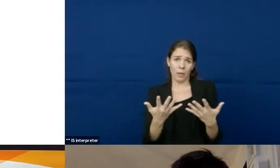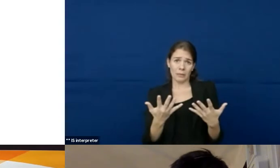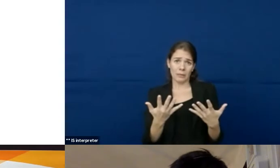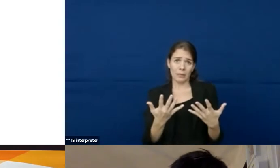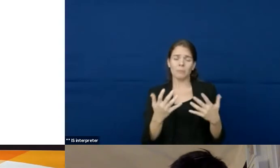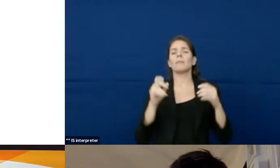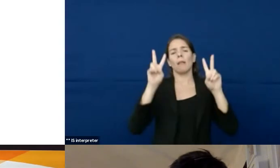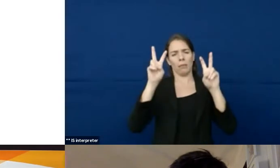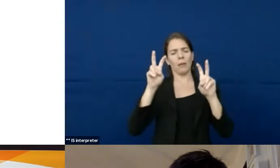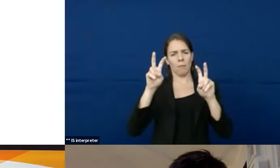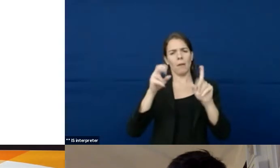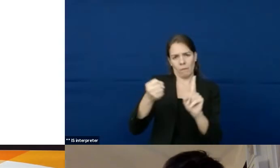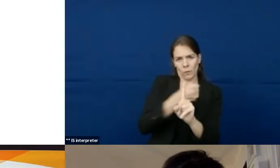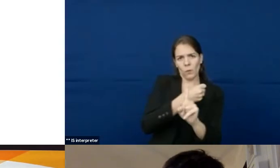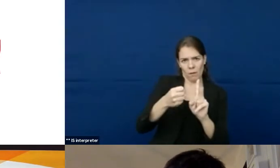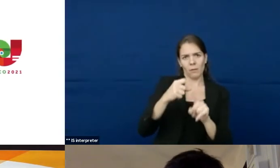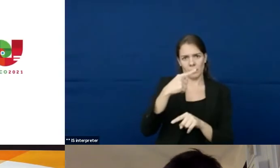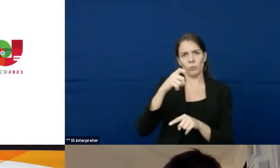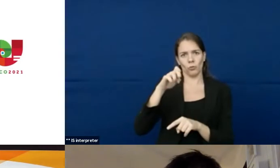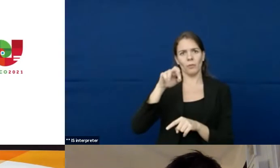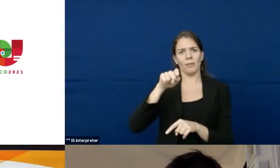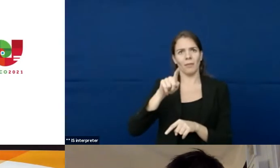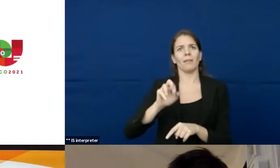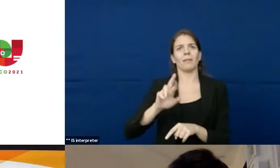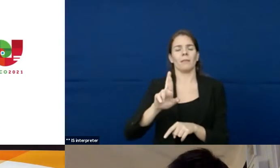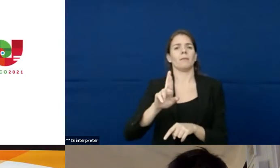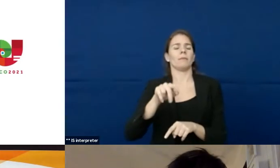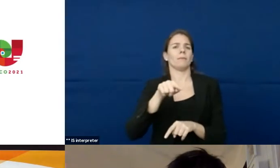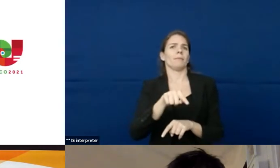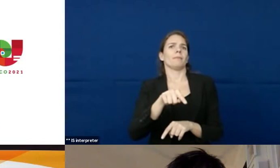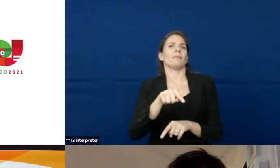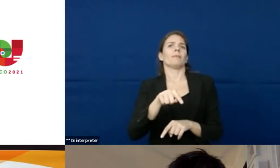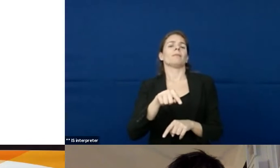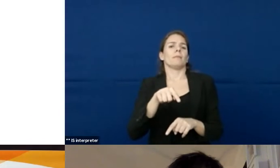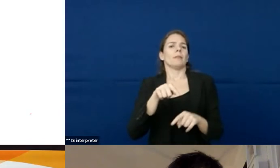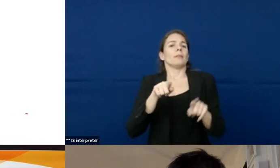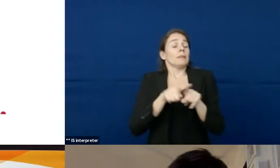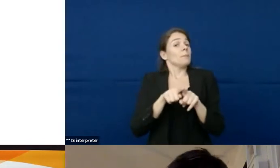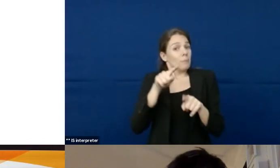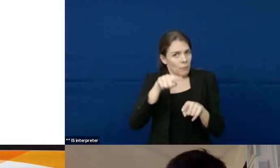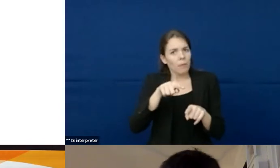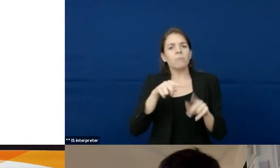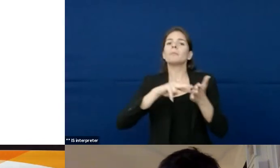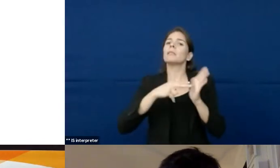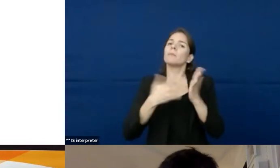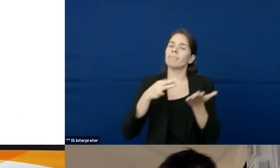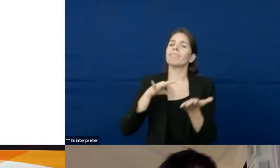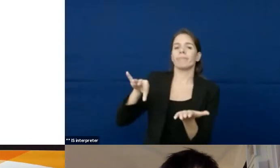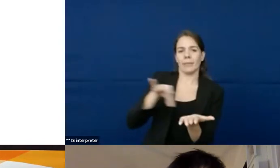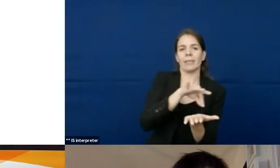colleagues before me have very abundantly outlined all of that. But I really think the question why needs to